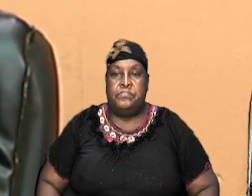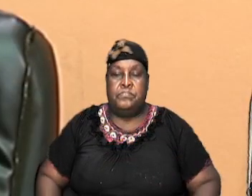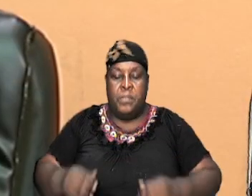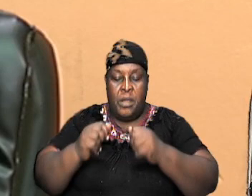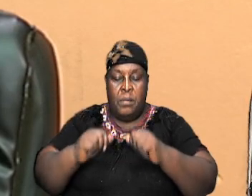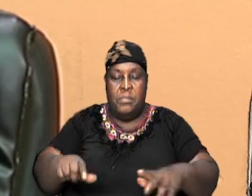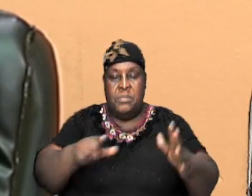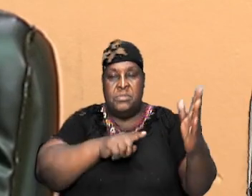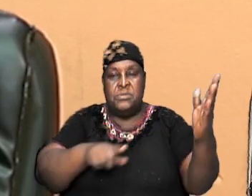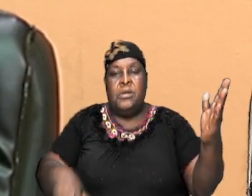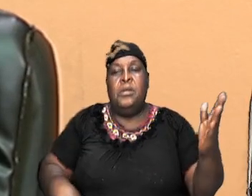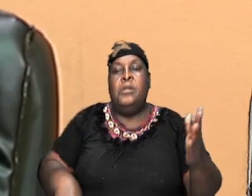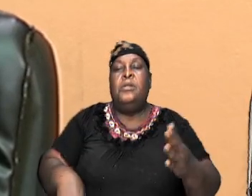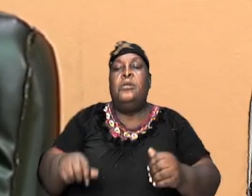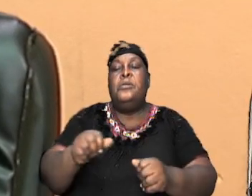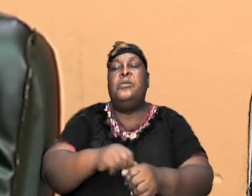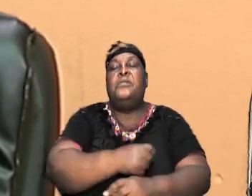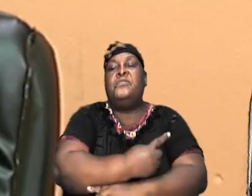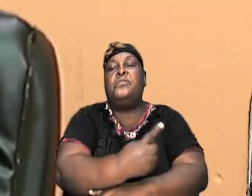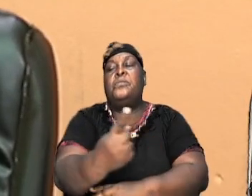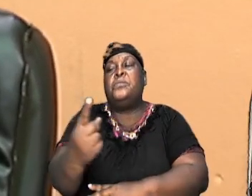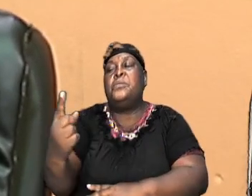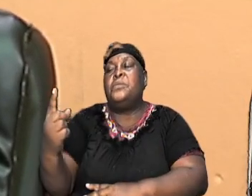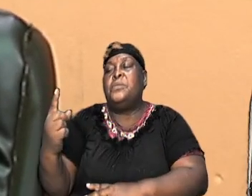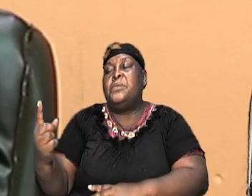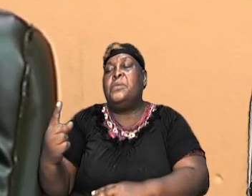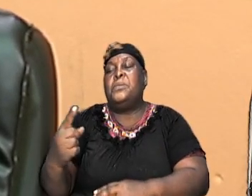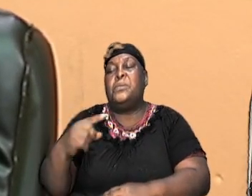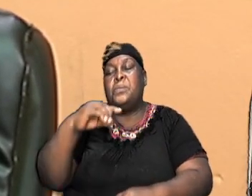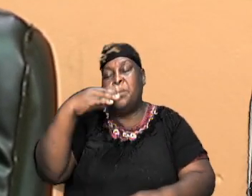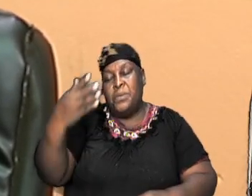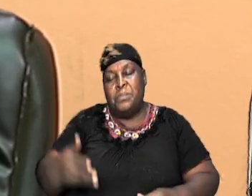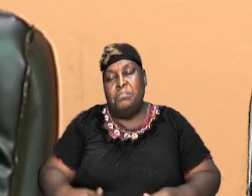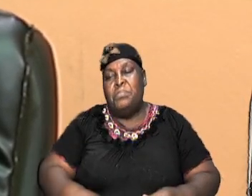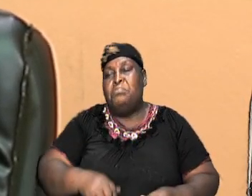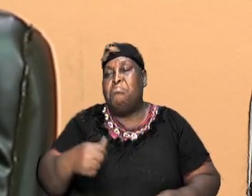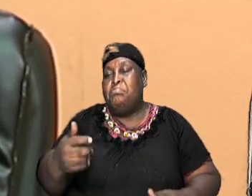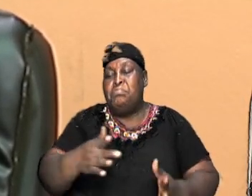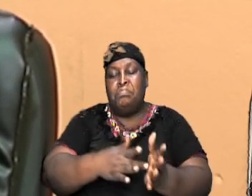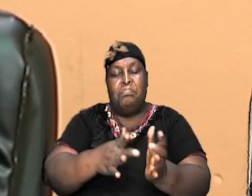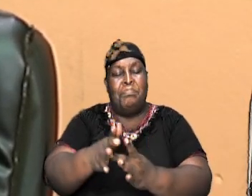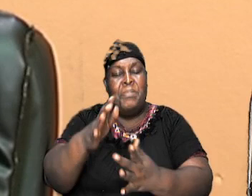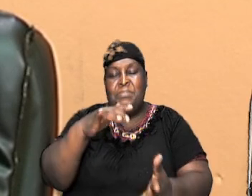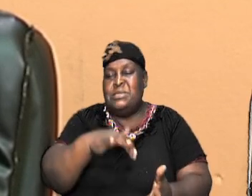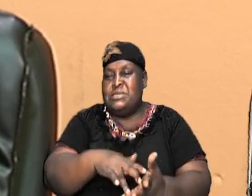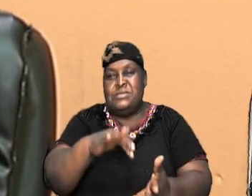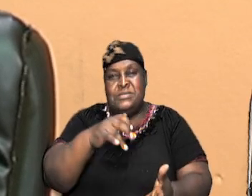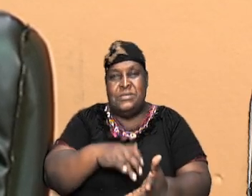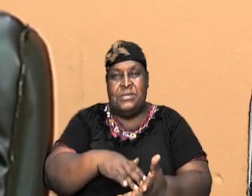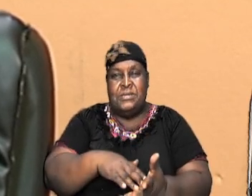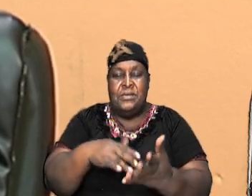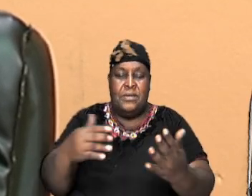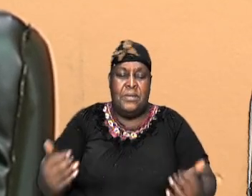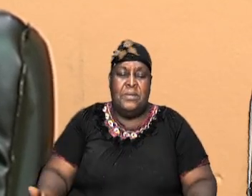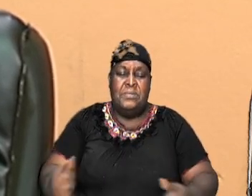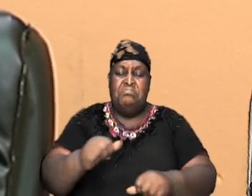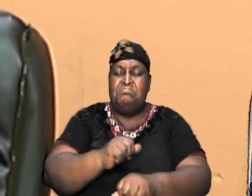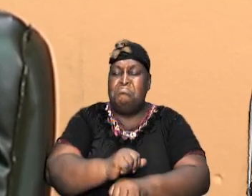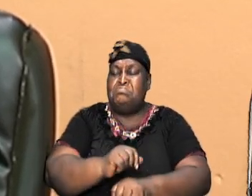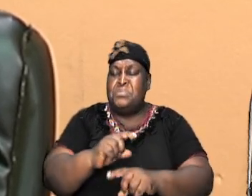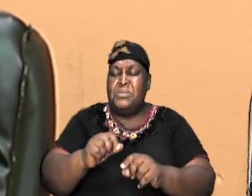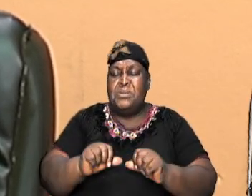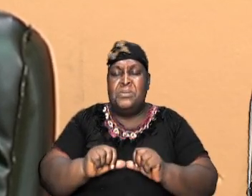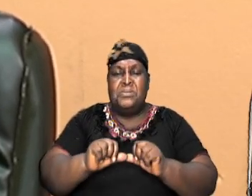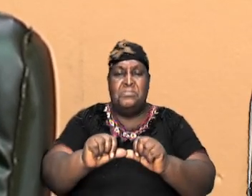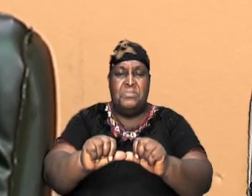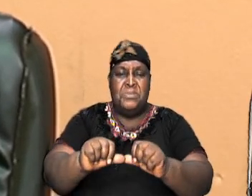Bless the Lord, everyone, and welcome to another of our Bible studies. Today we'll continue looking